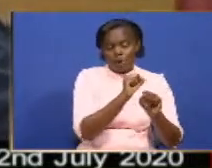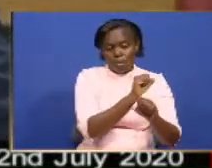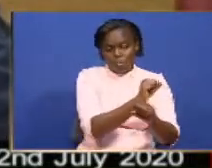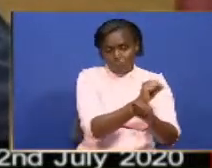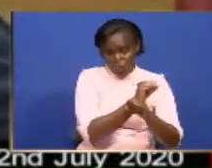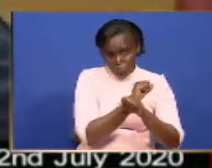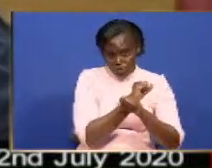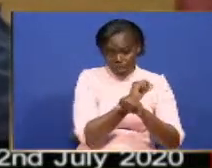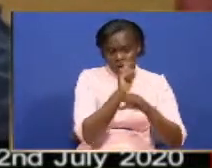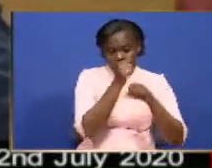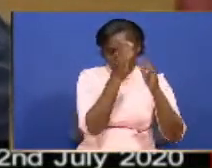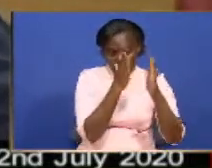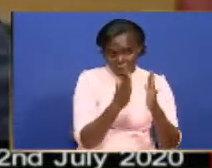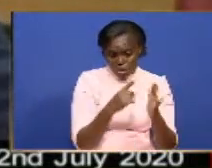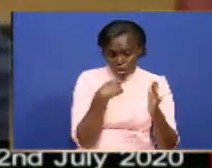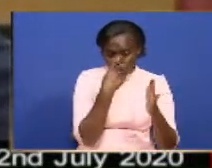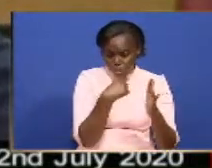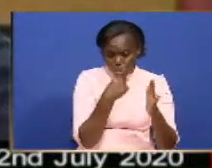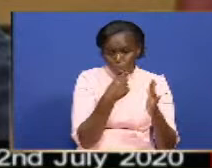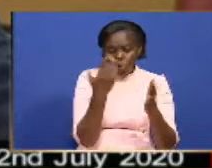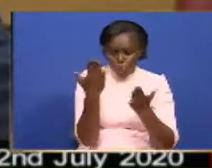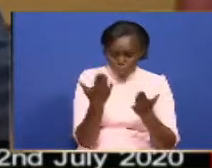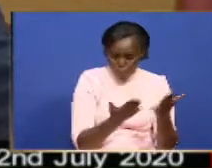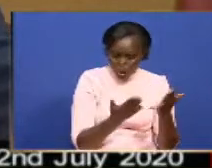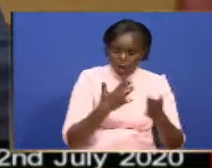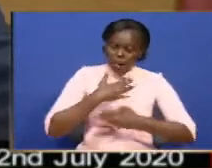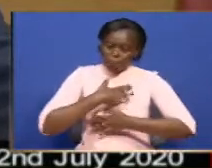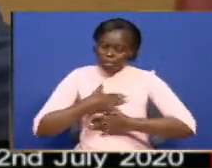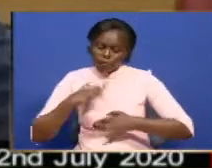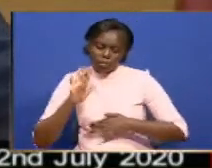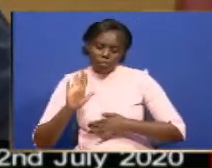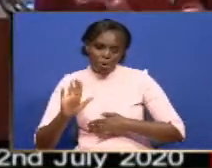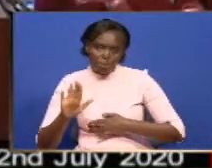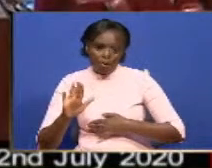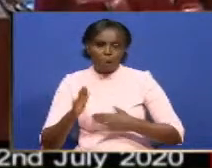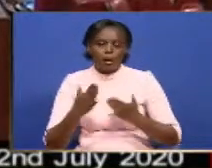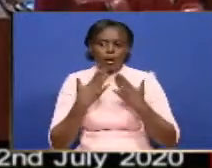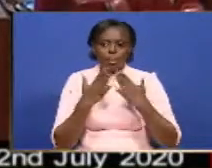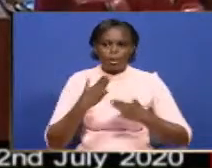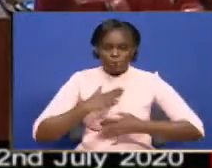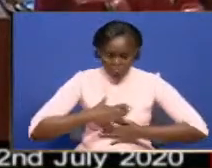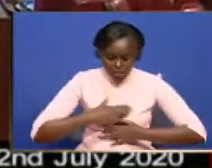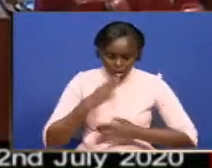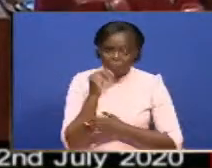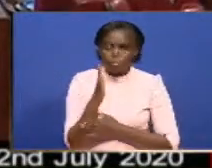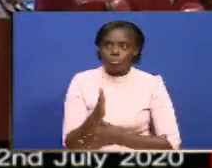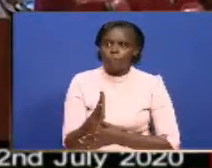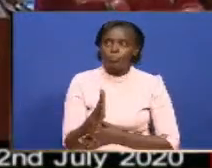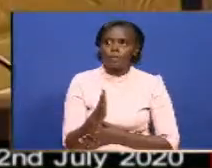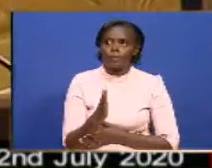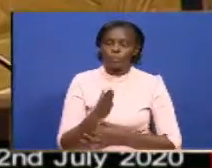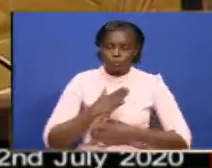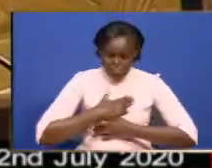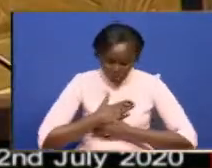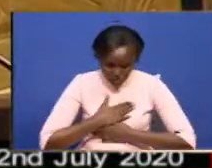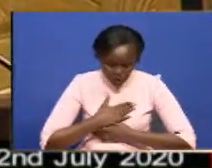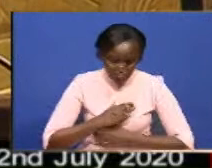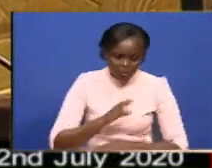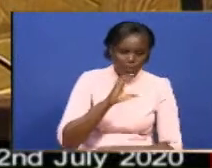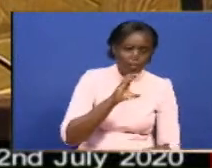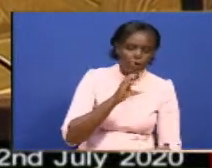of Kenyans who are the host community. Thank you, Honorable Speaker. Honorable Chapkut.